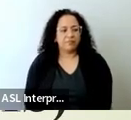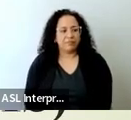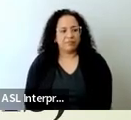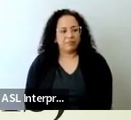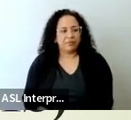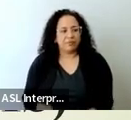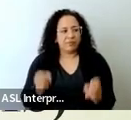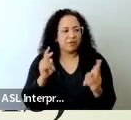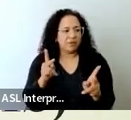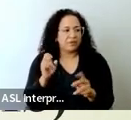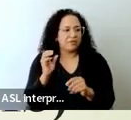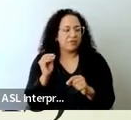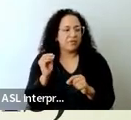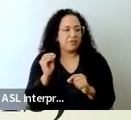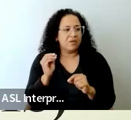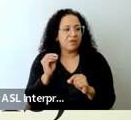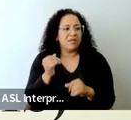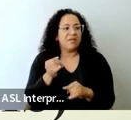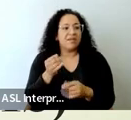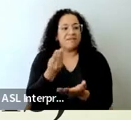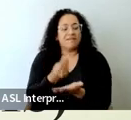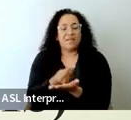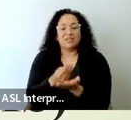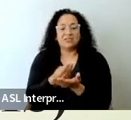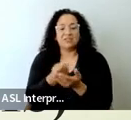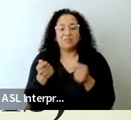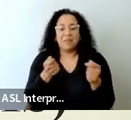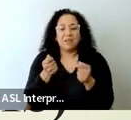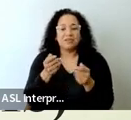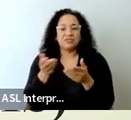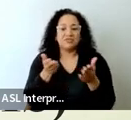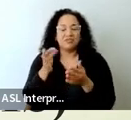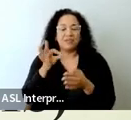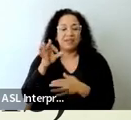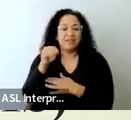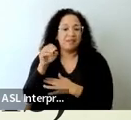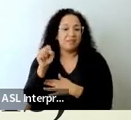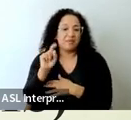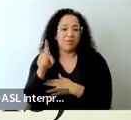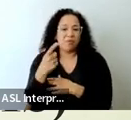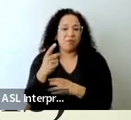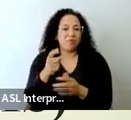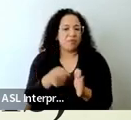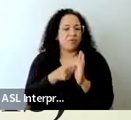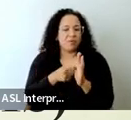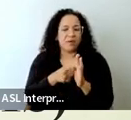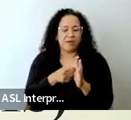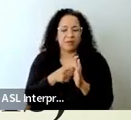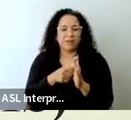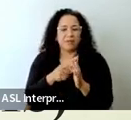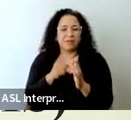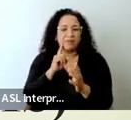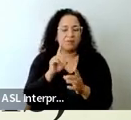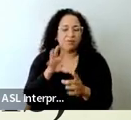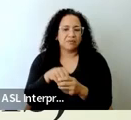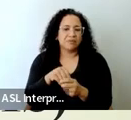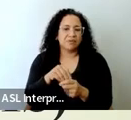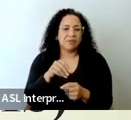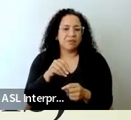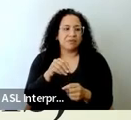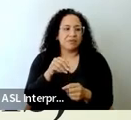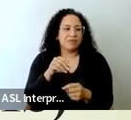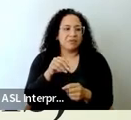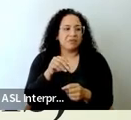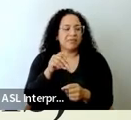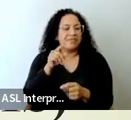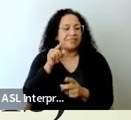Okay, so the financial management service is the only required service for a participant in SDP. They handle the business